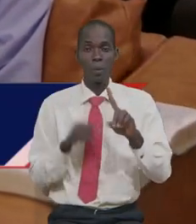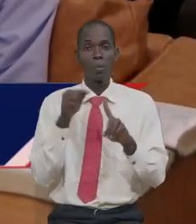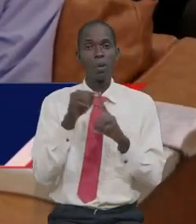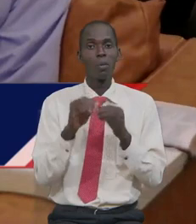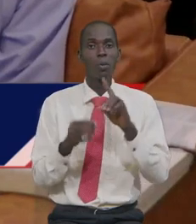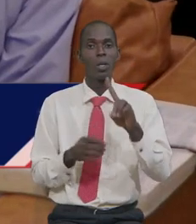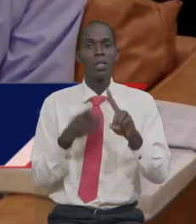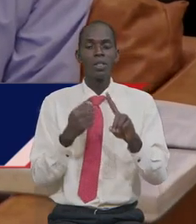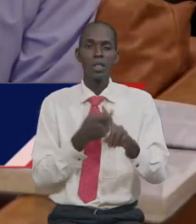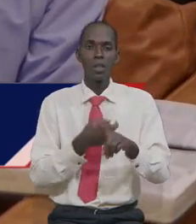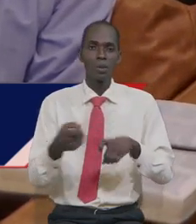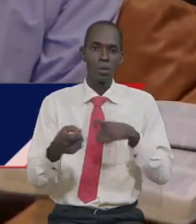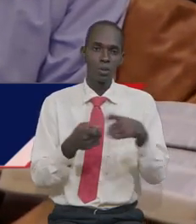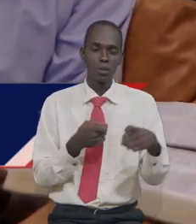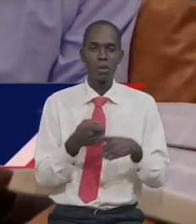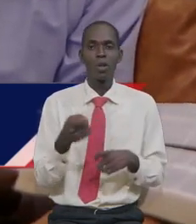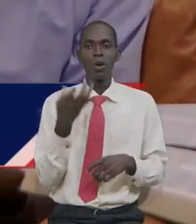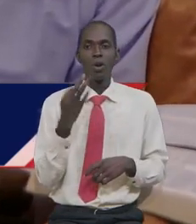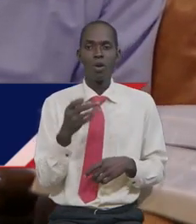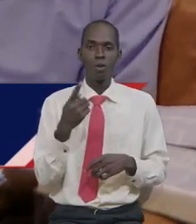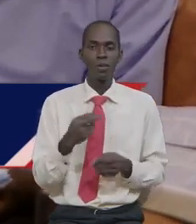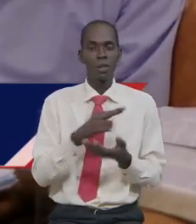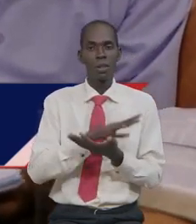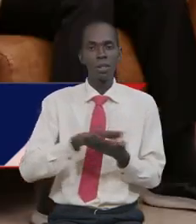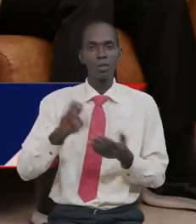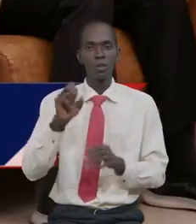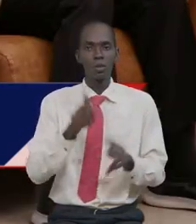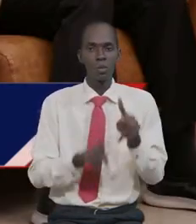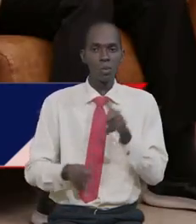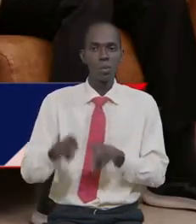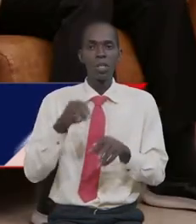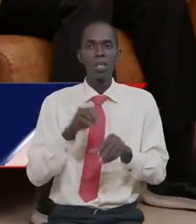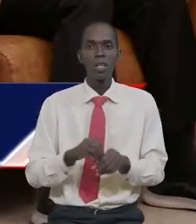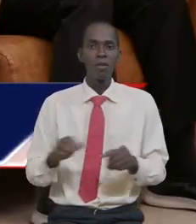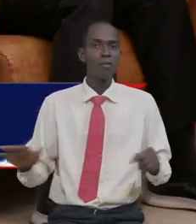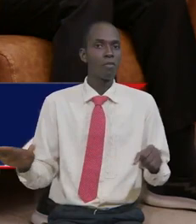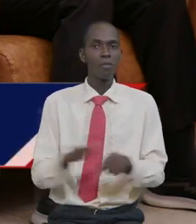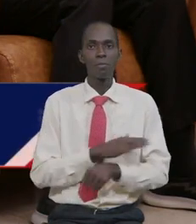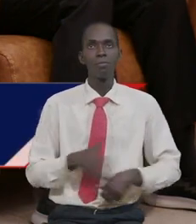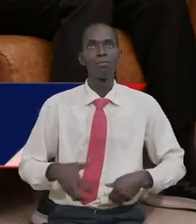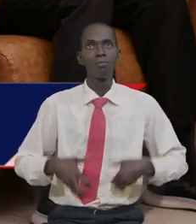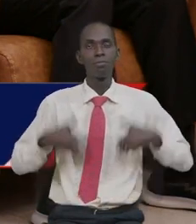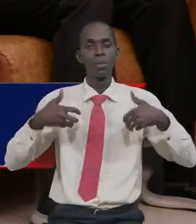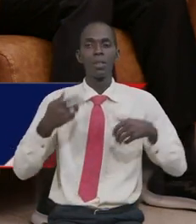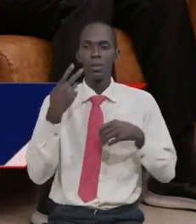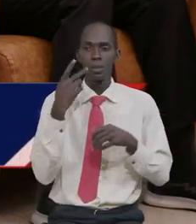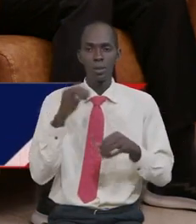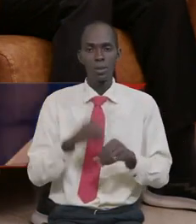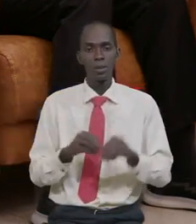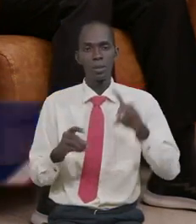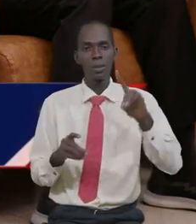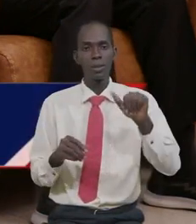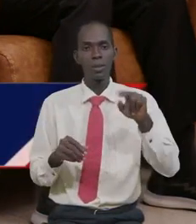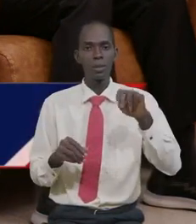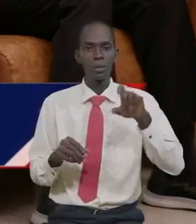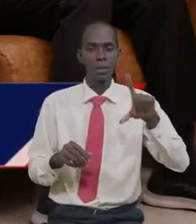the persecution of the righteous in full fury. We're looking at Daniel chapter 3,